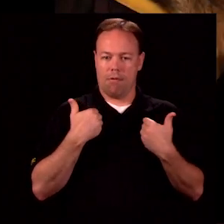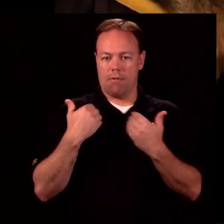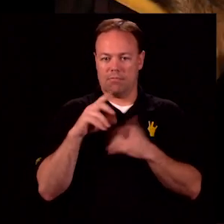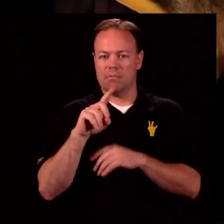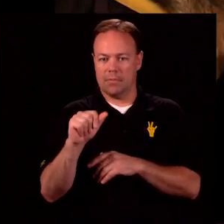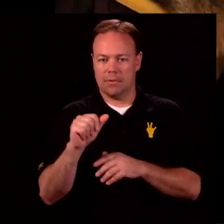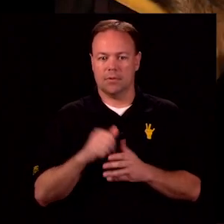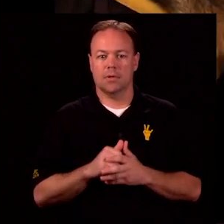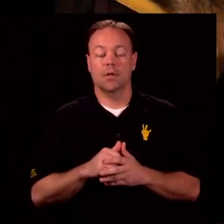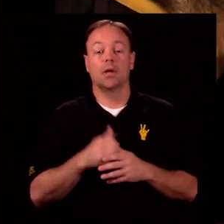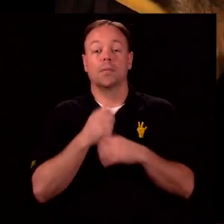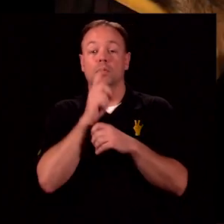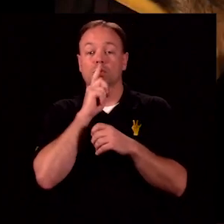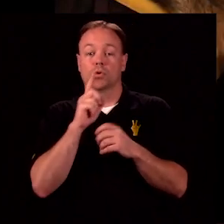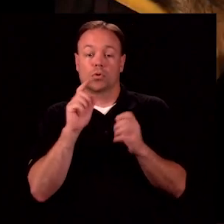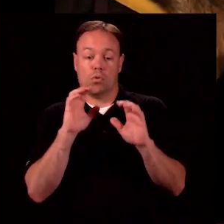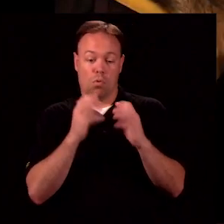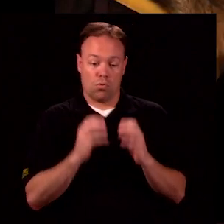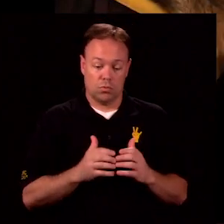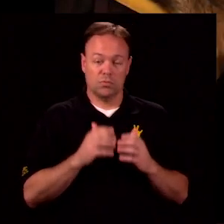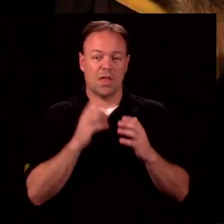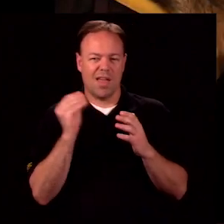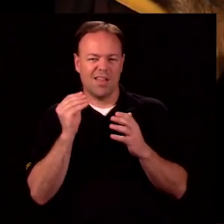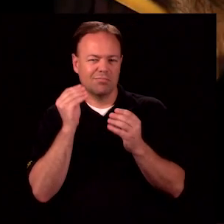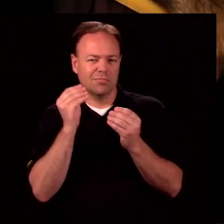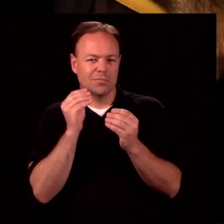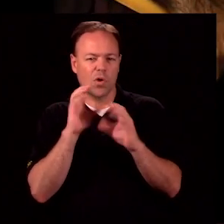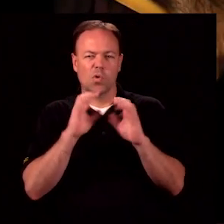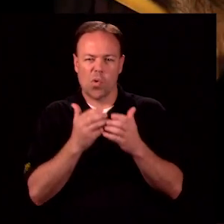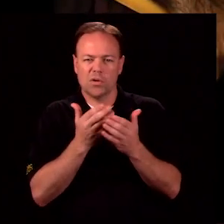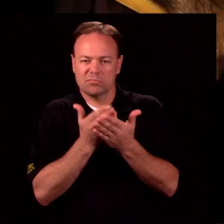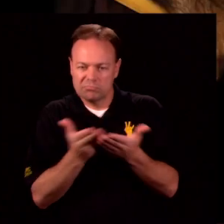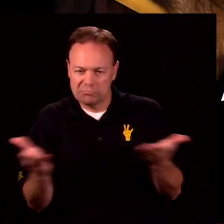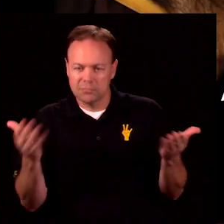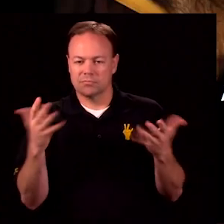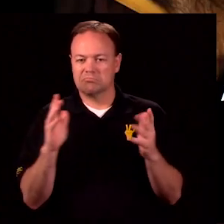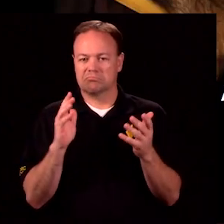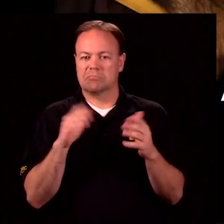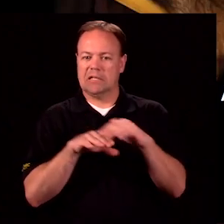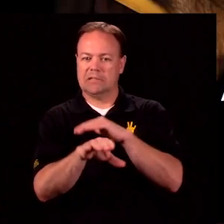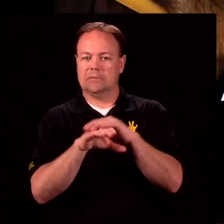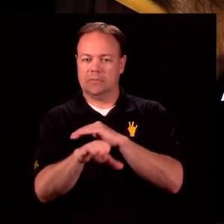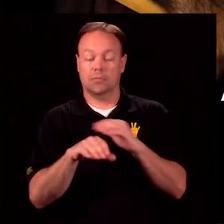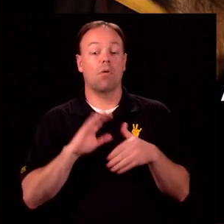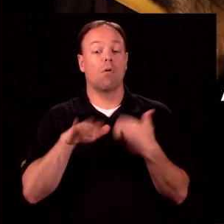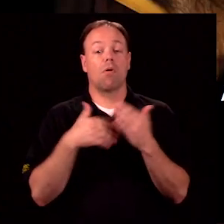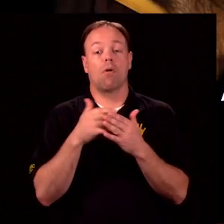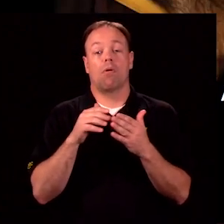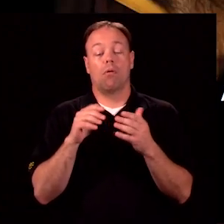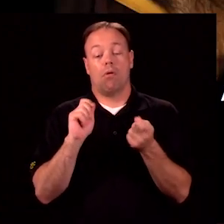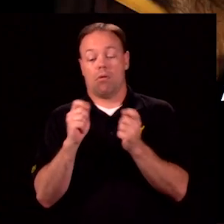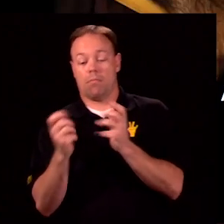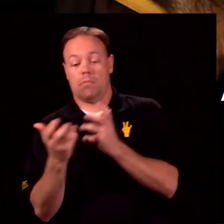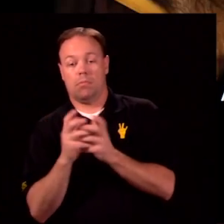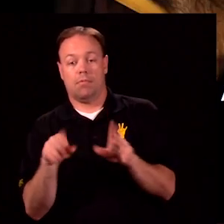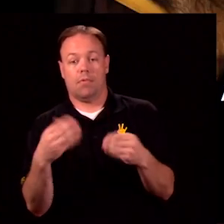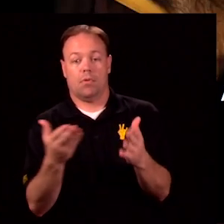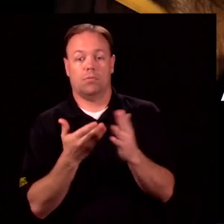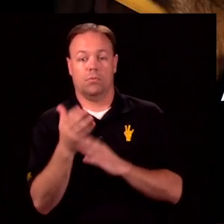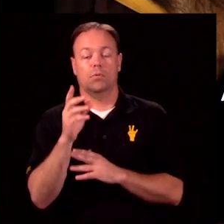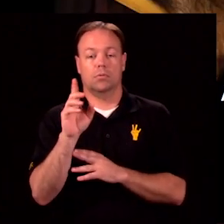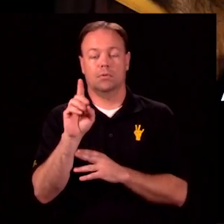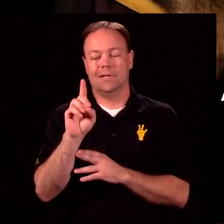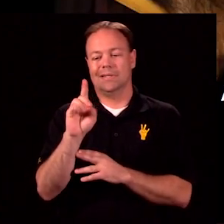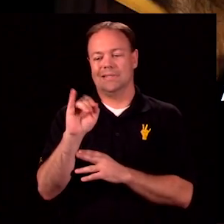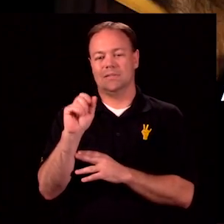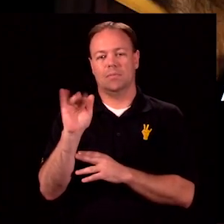disabilities, to ensure courses and course materials are readily accessible. All accommodations provided by the Disability Resource Center,